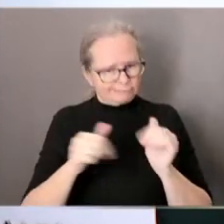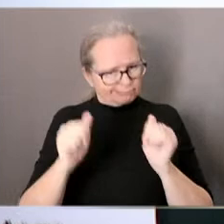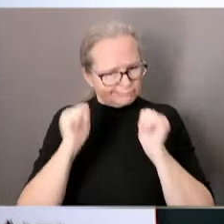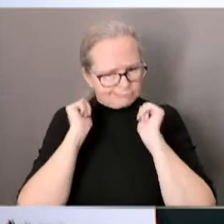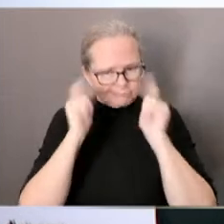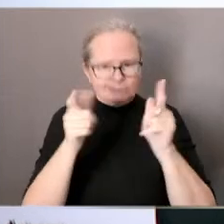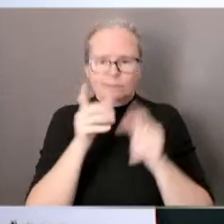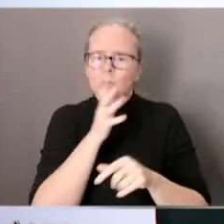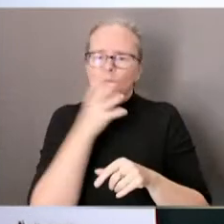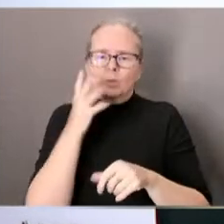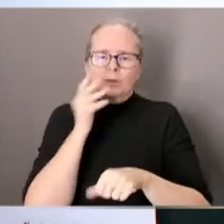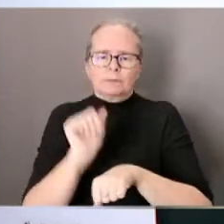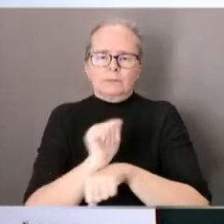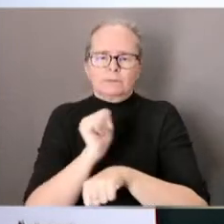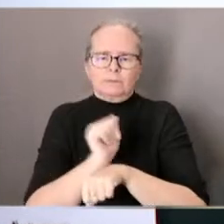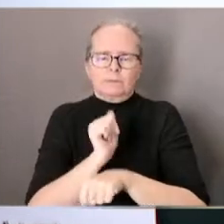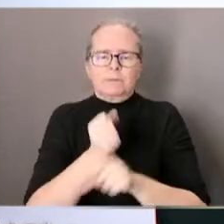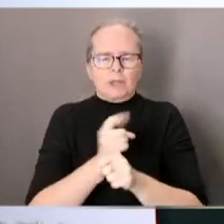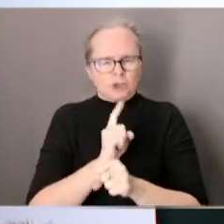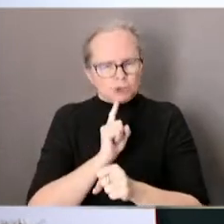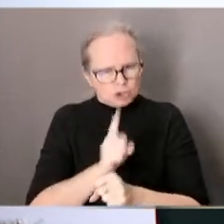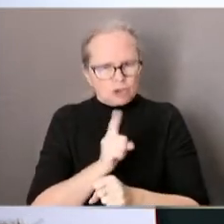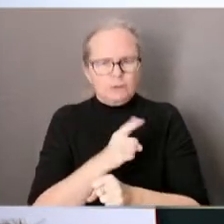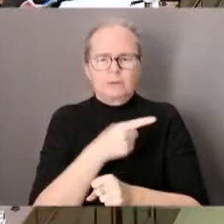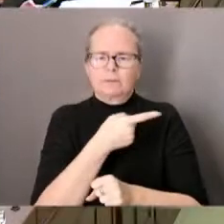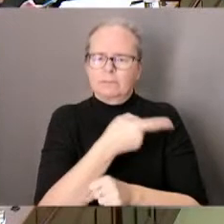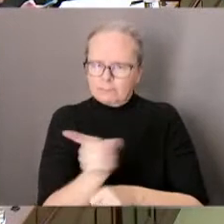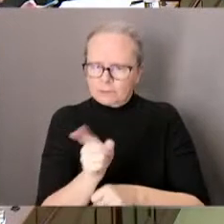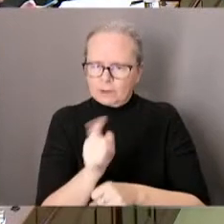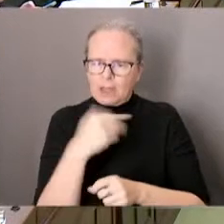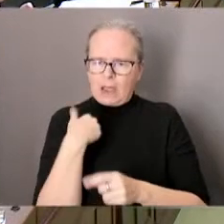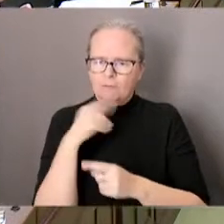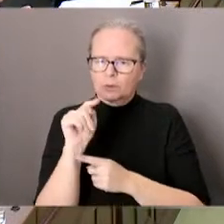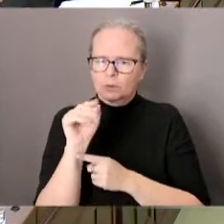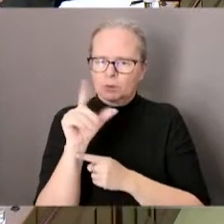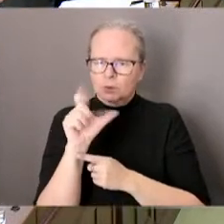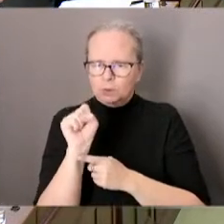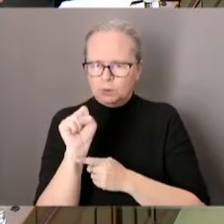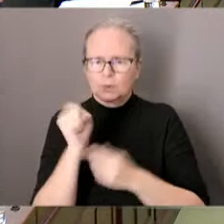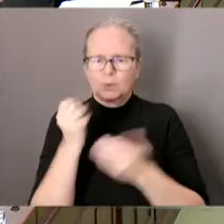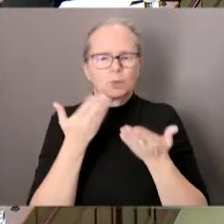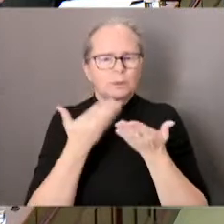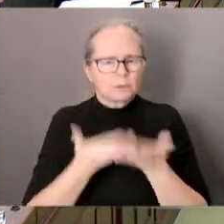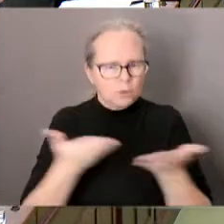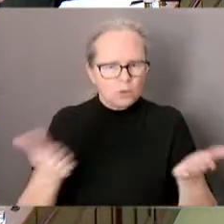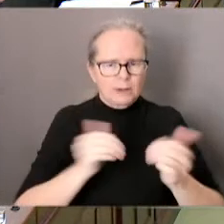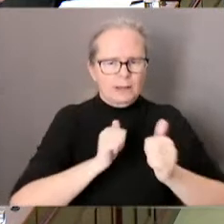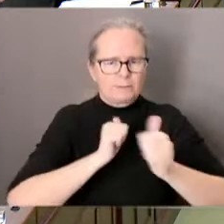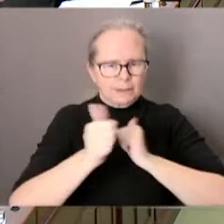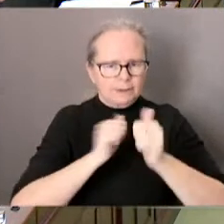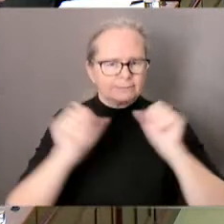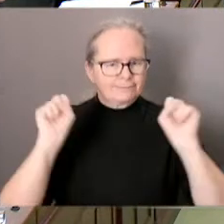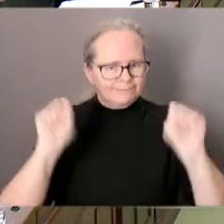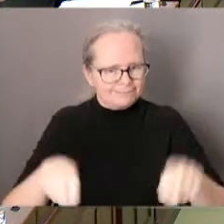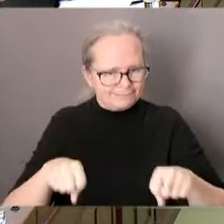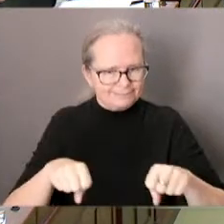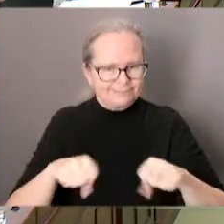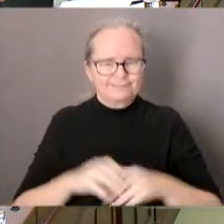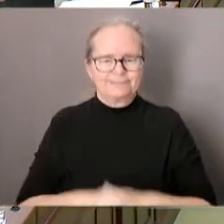resources to compete and succeed The Honorable member for Edmonton Beverly Clearview